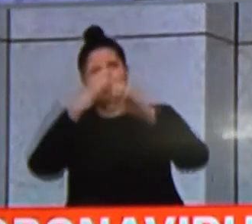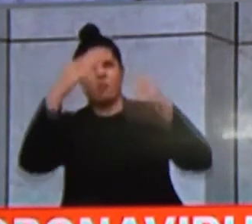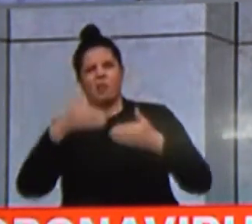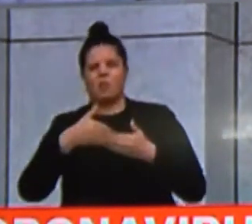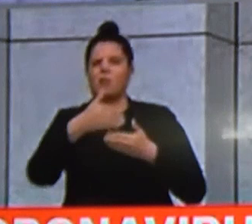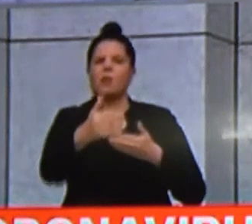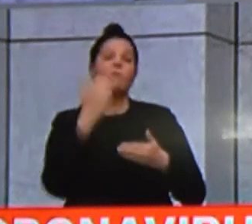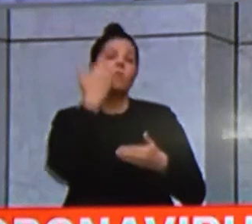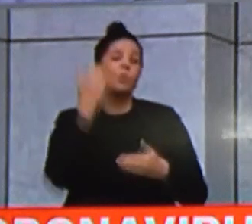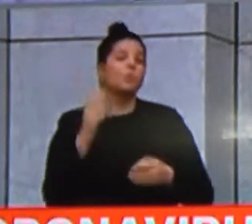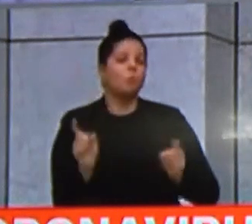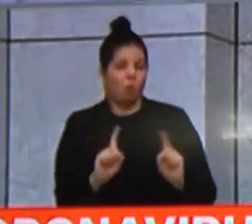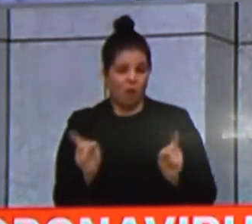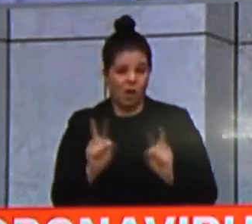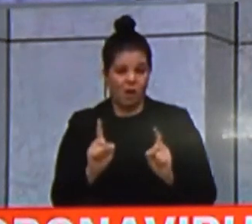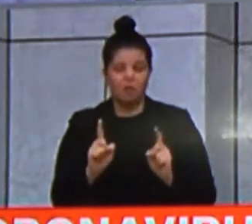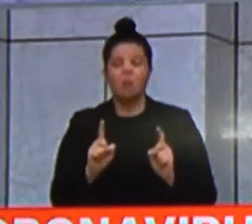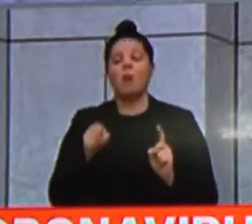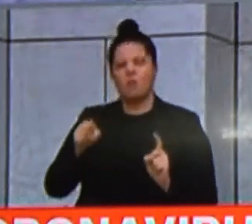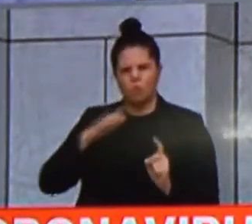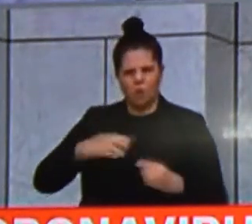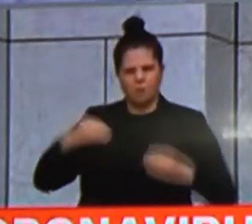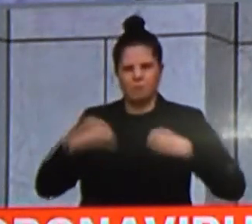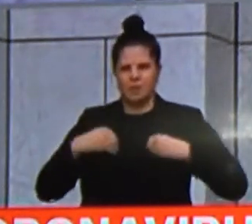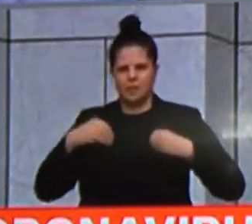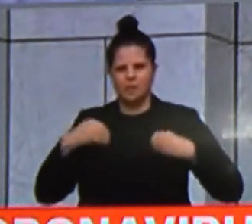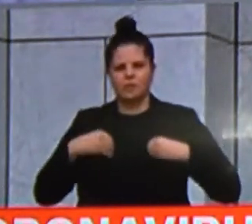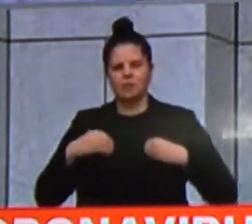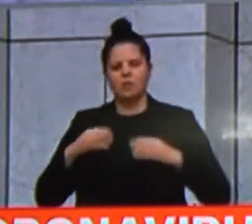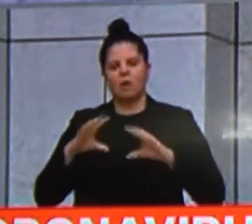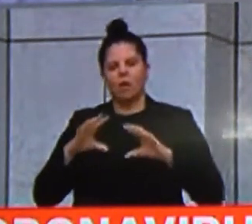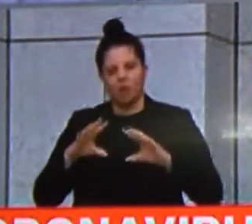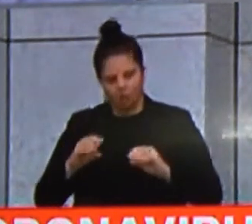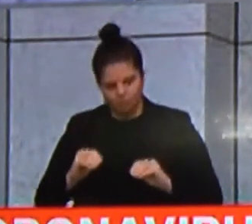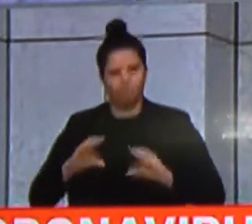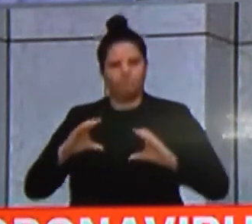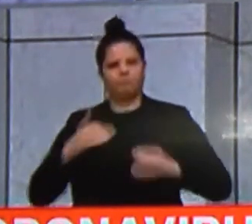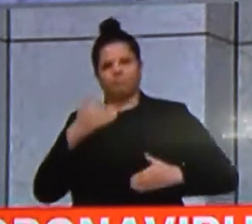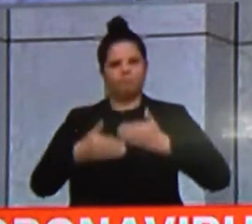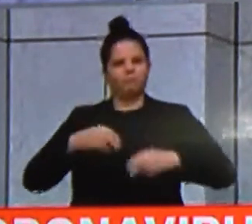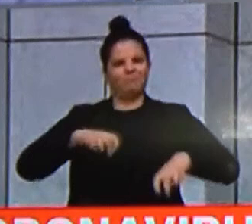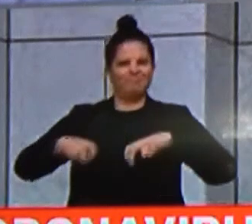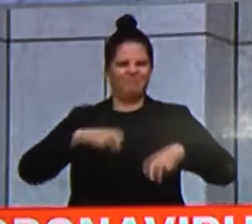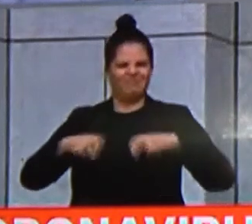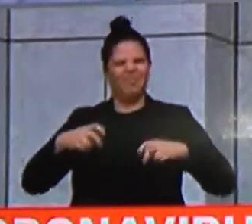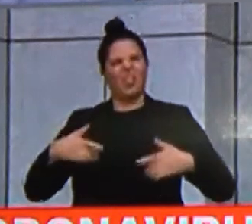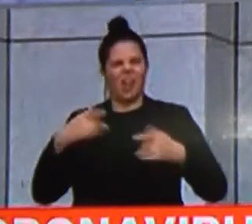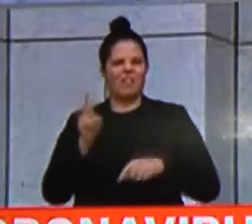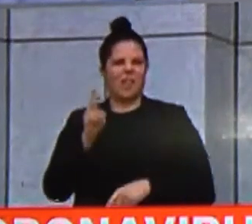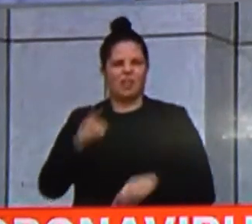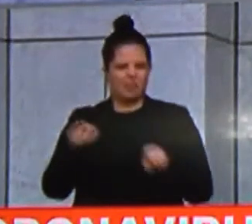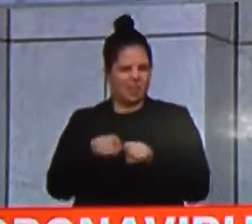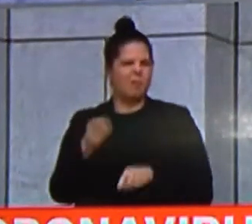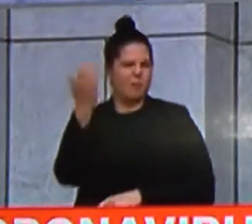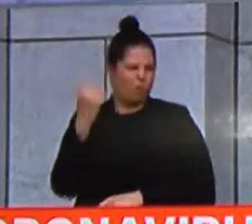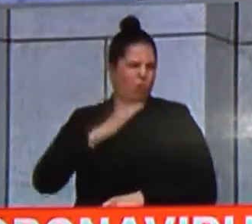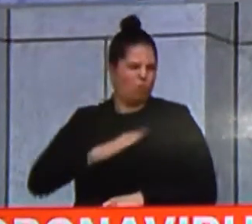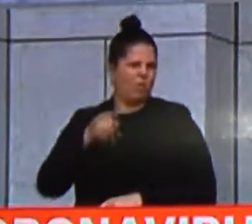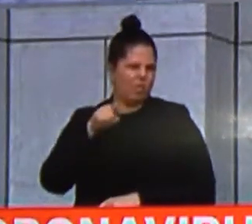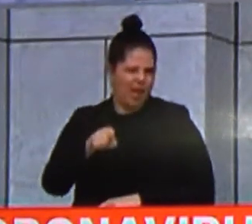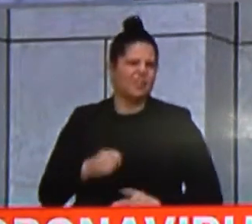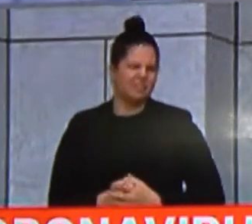vulnerable categories will continue to be bulk billed using telehealth. This ensures access to people at